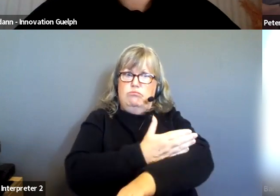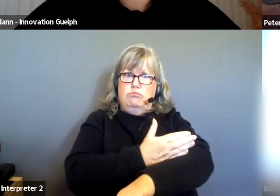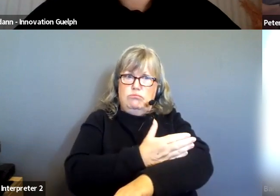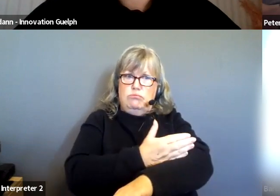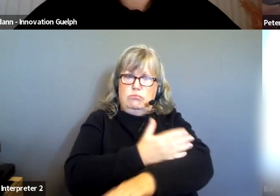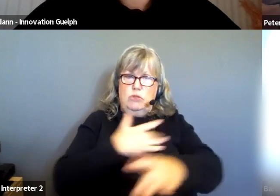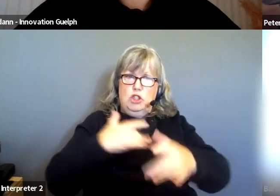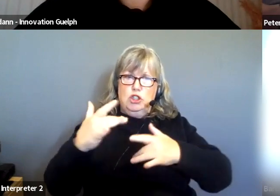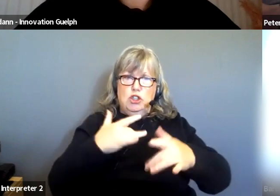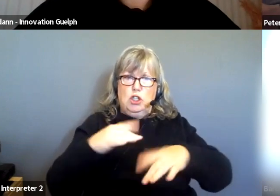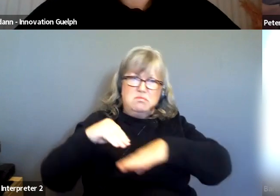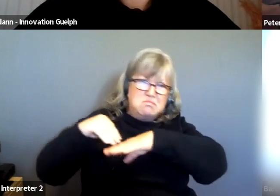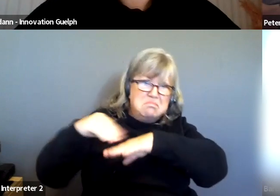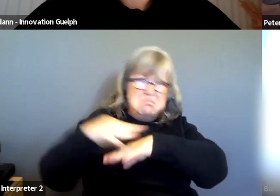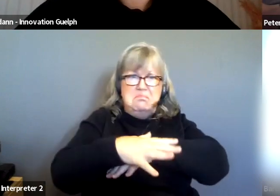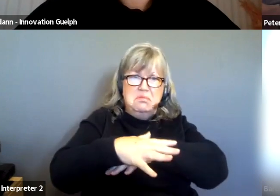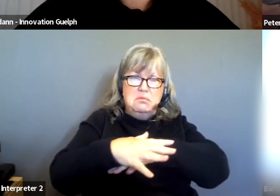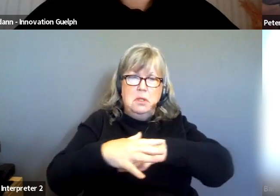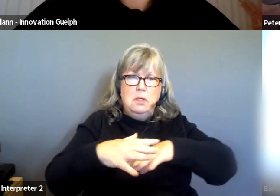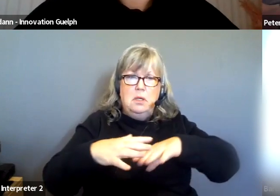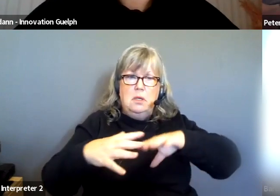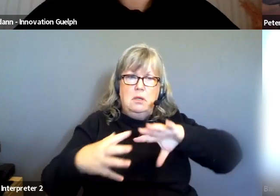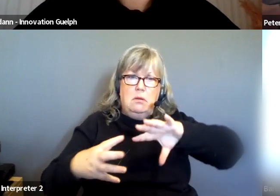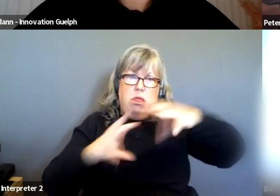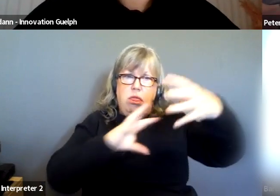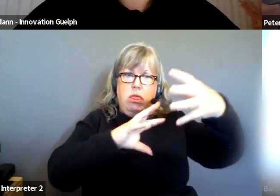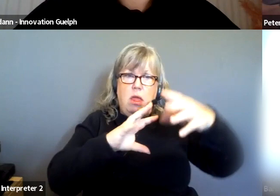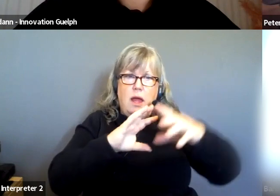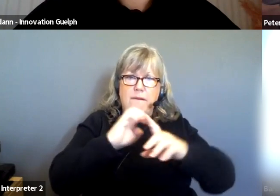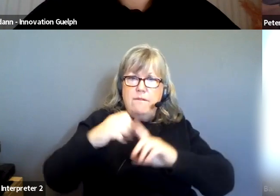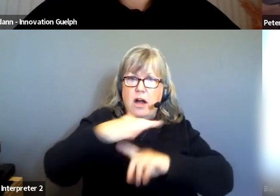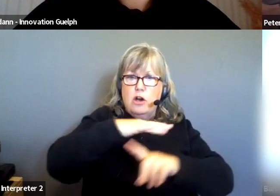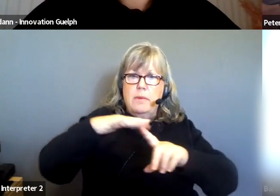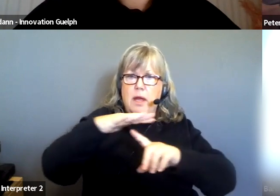of was thinking of it that way, and not just the